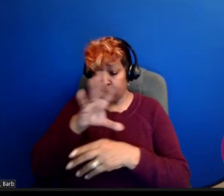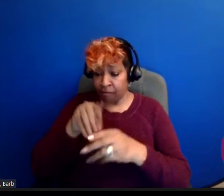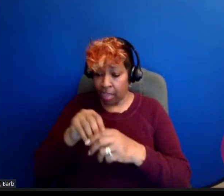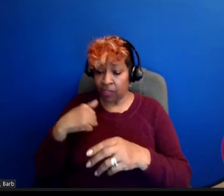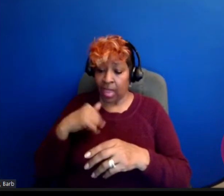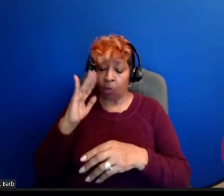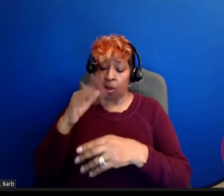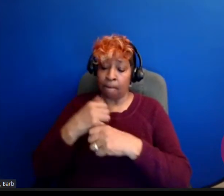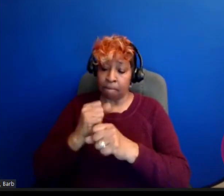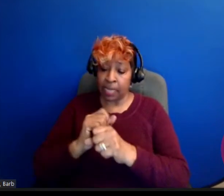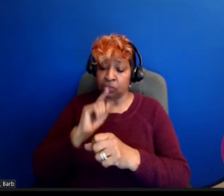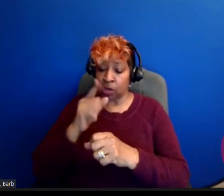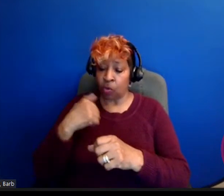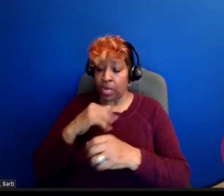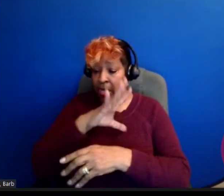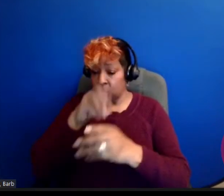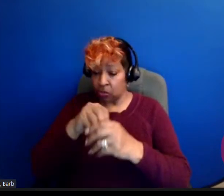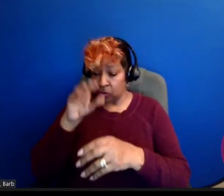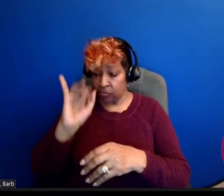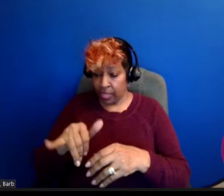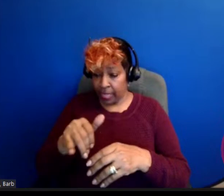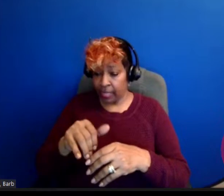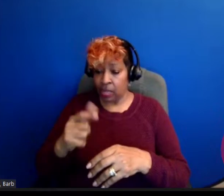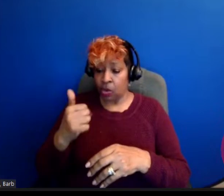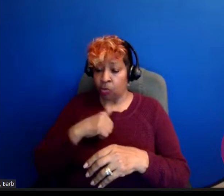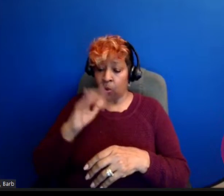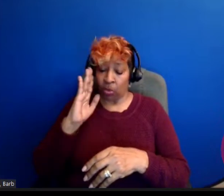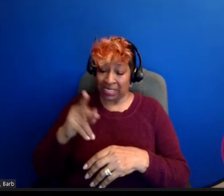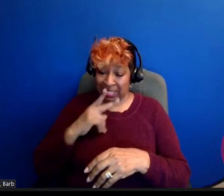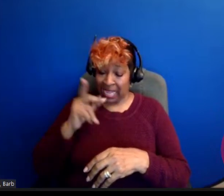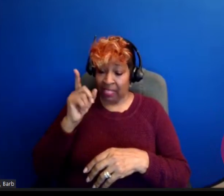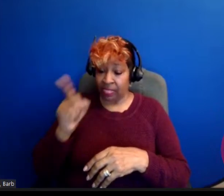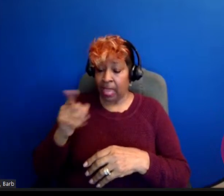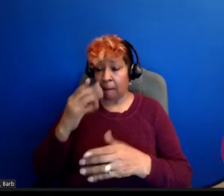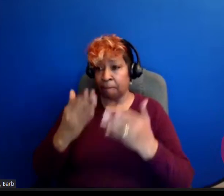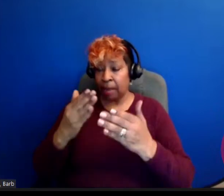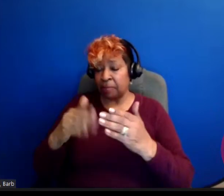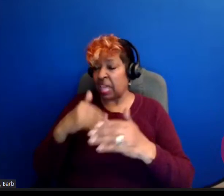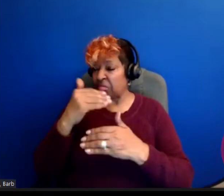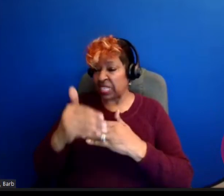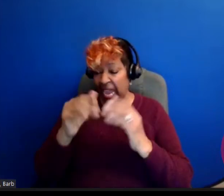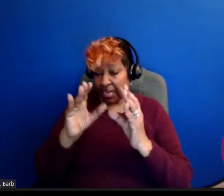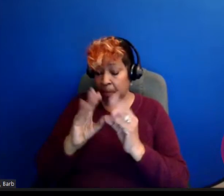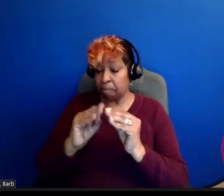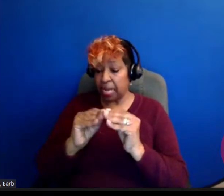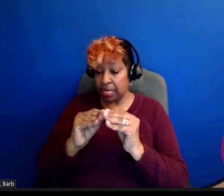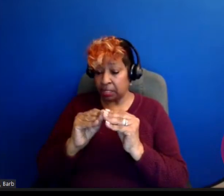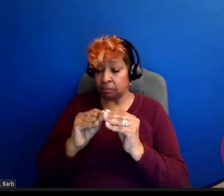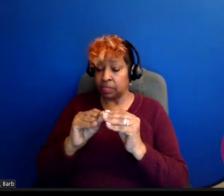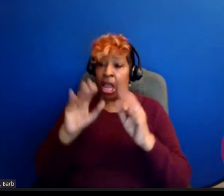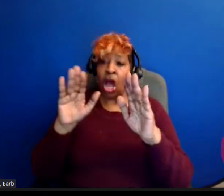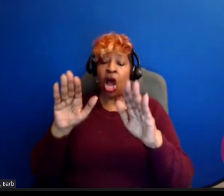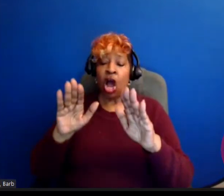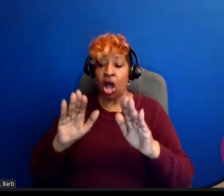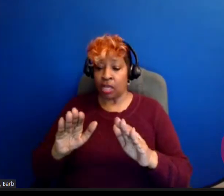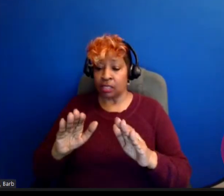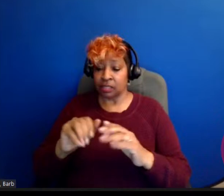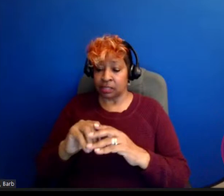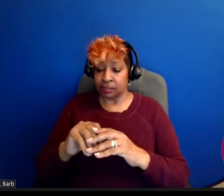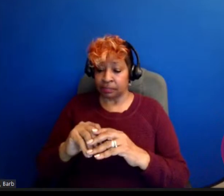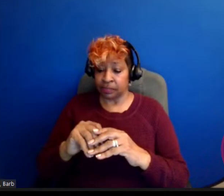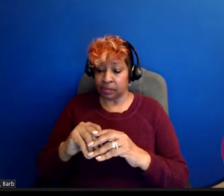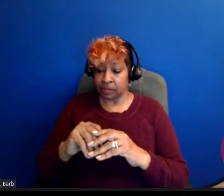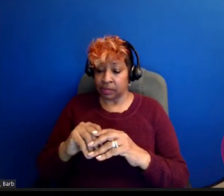we incorporate that in there, and we'll be seeing them probably at the next meeting that they have. Awesome. You all are the first